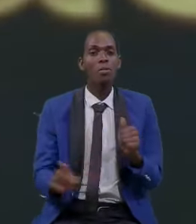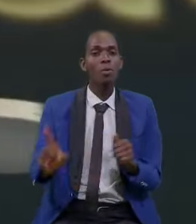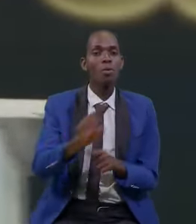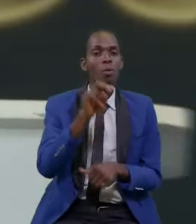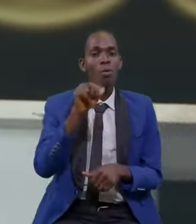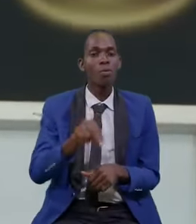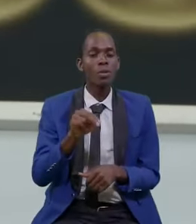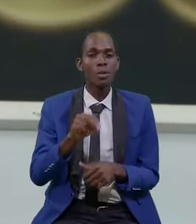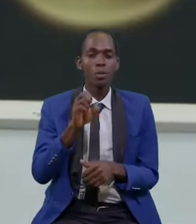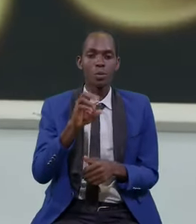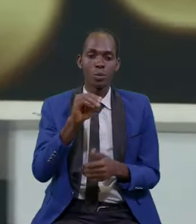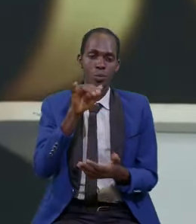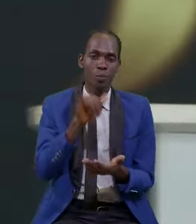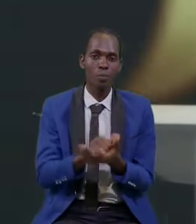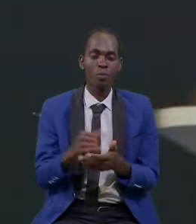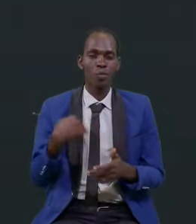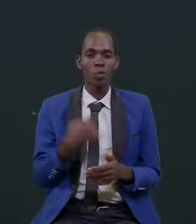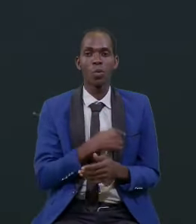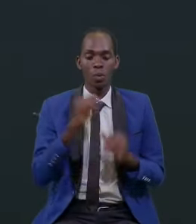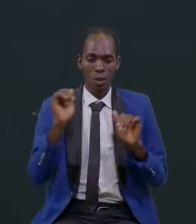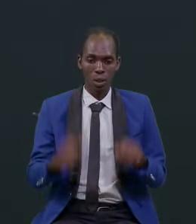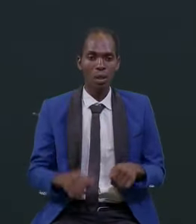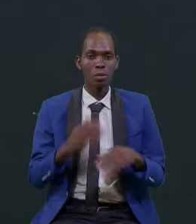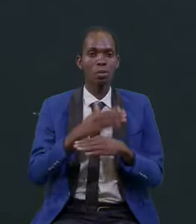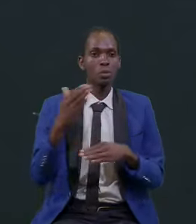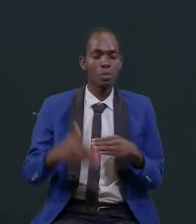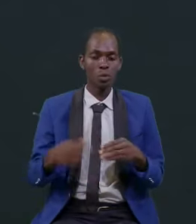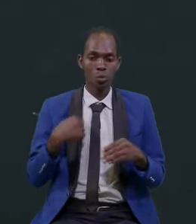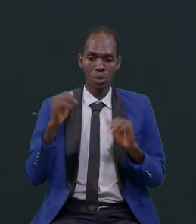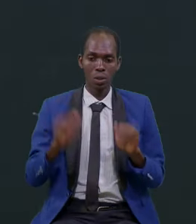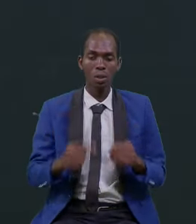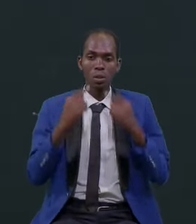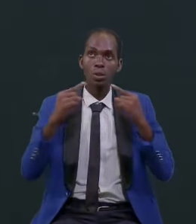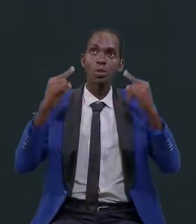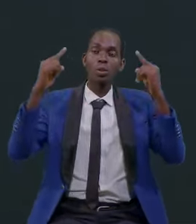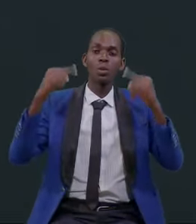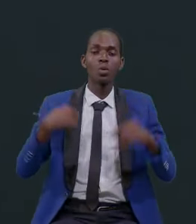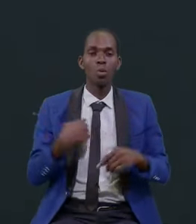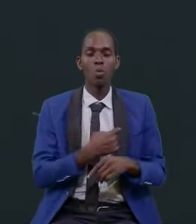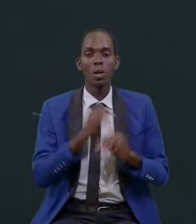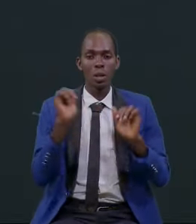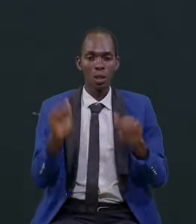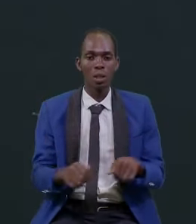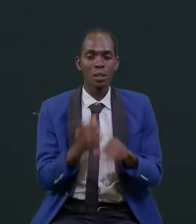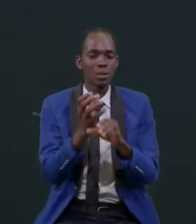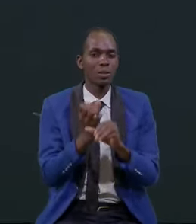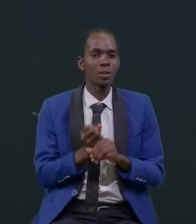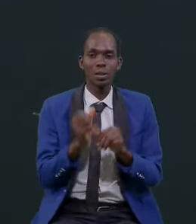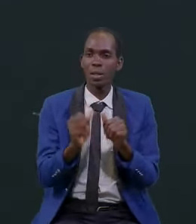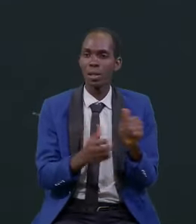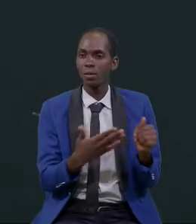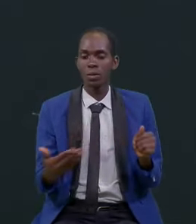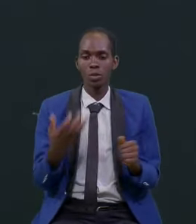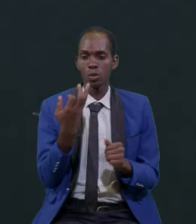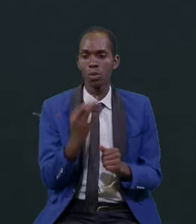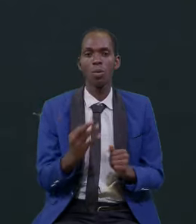can accomplish, we can succeed, and we can have everything of life that